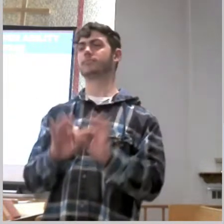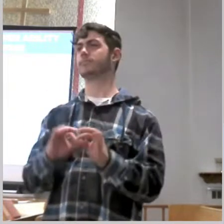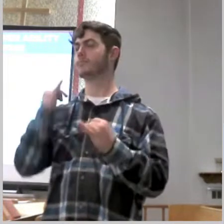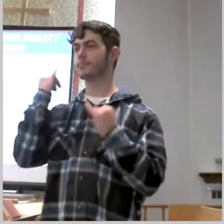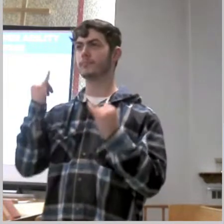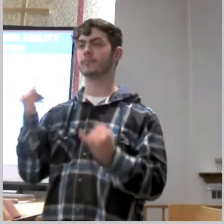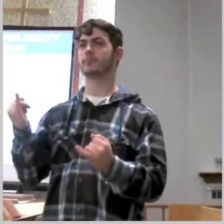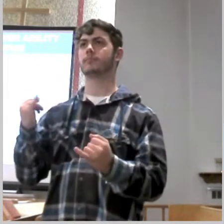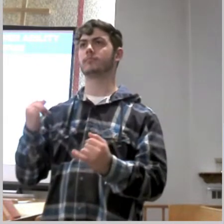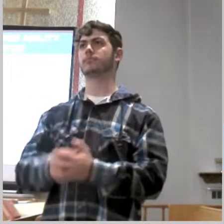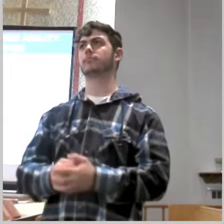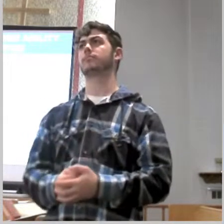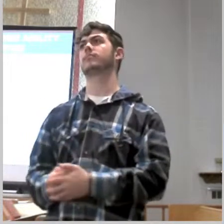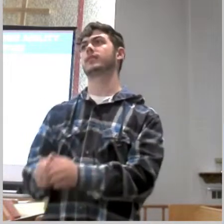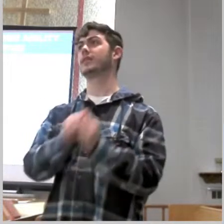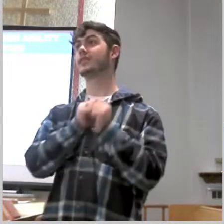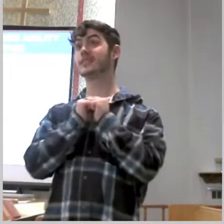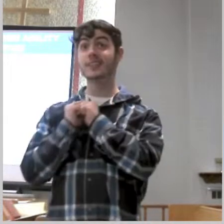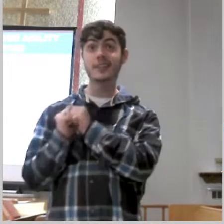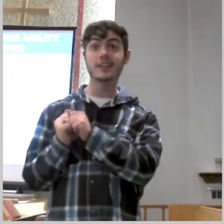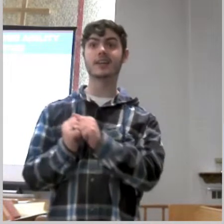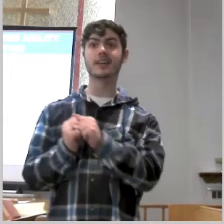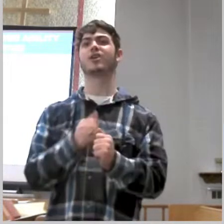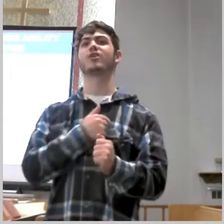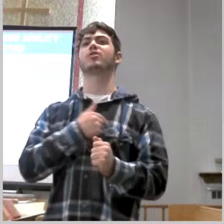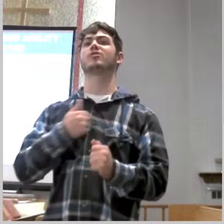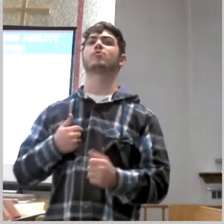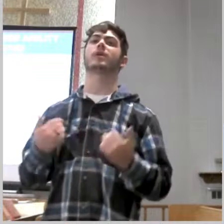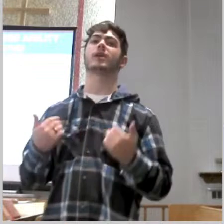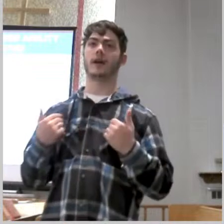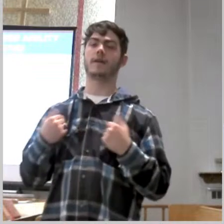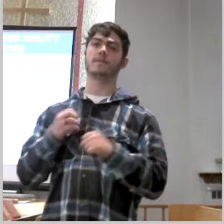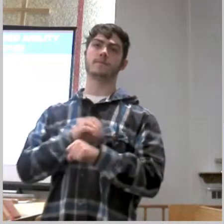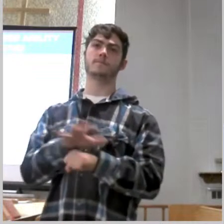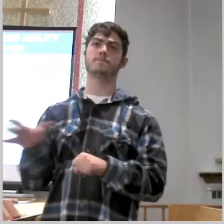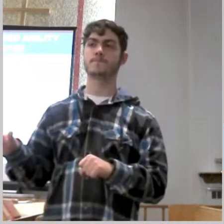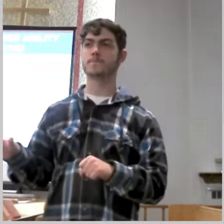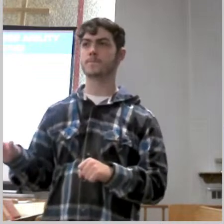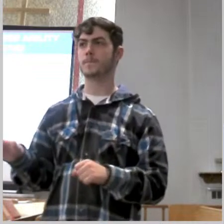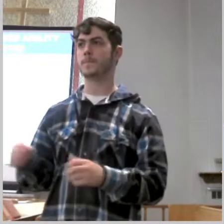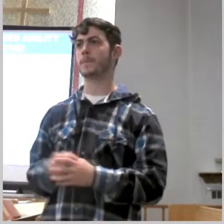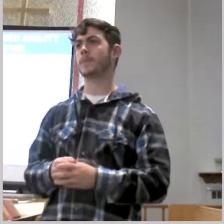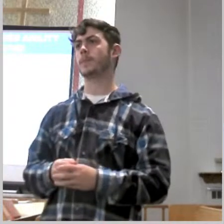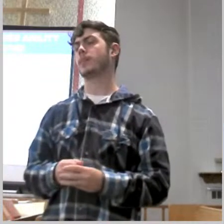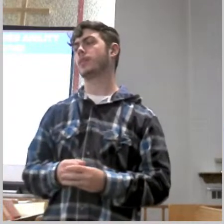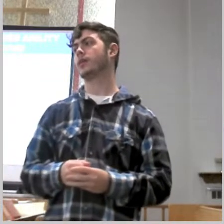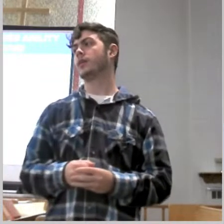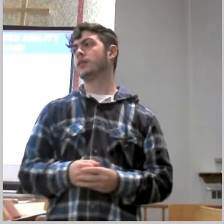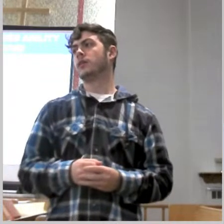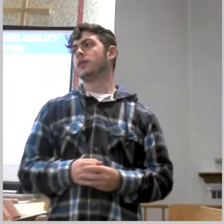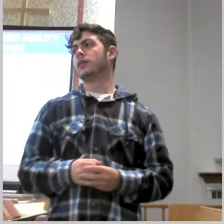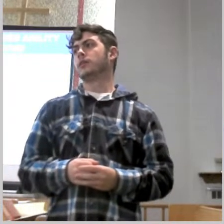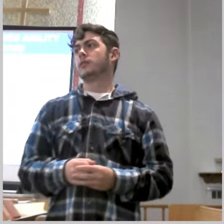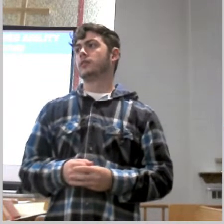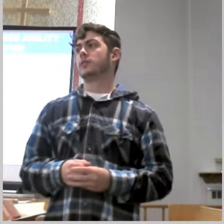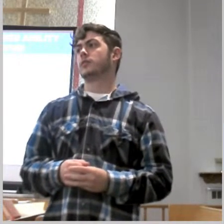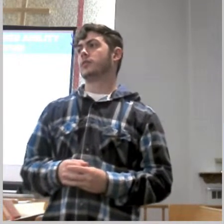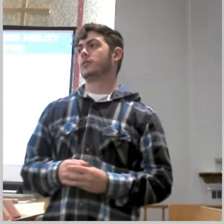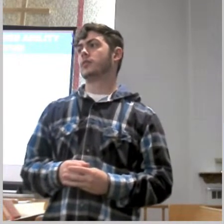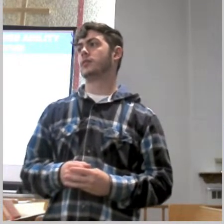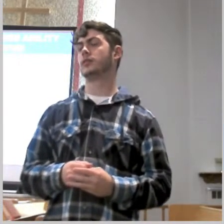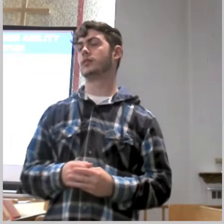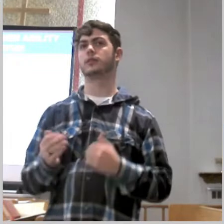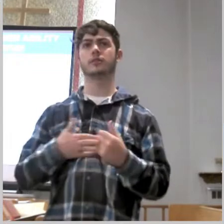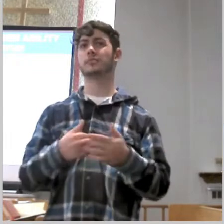that is that together is how we have impact. Whether we call it a capital campaign or whether we call